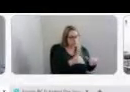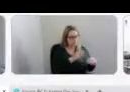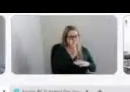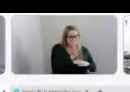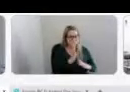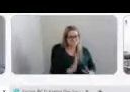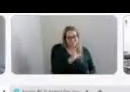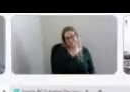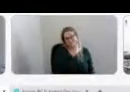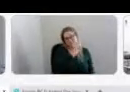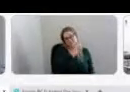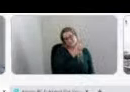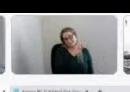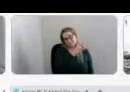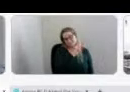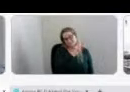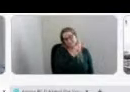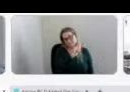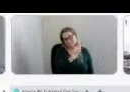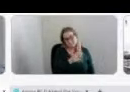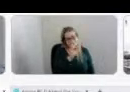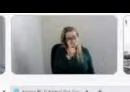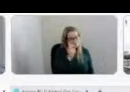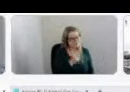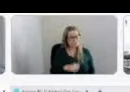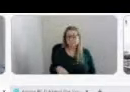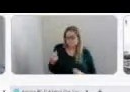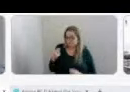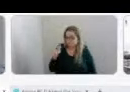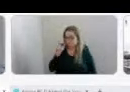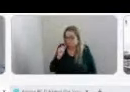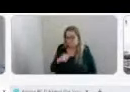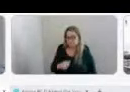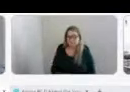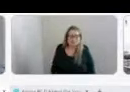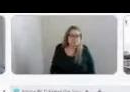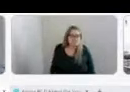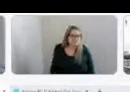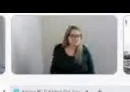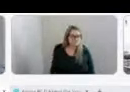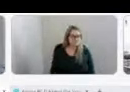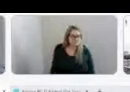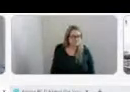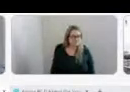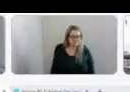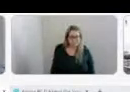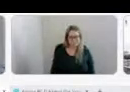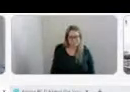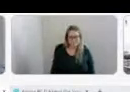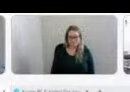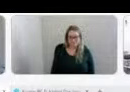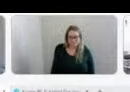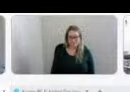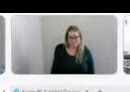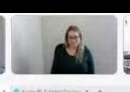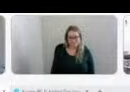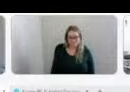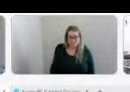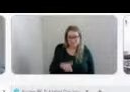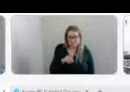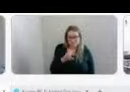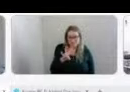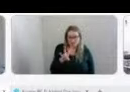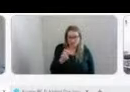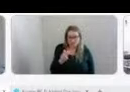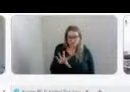carissa chris can you hear us i can hear you can you hear me yes please proceed okay so we made it i'm 175 we're almost